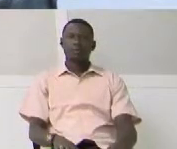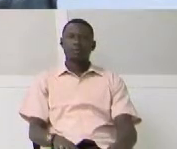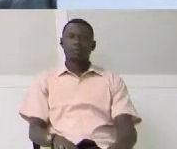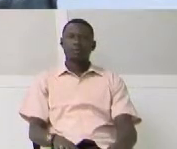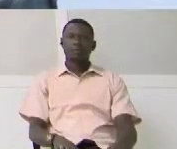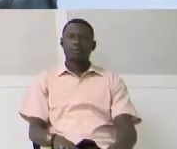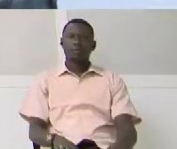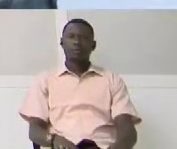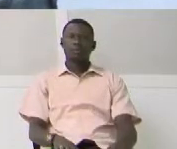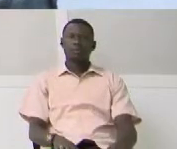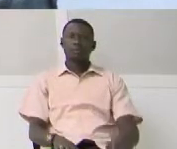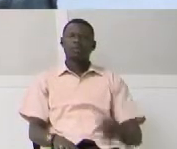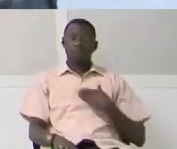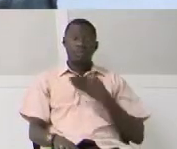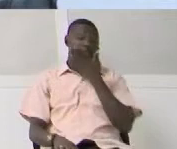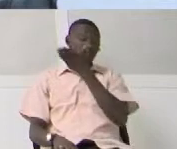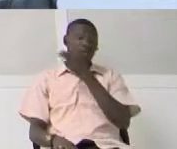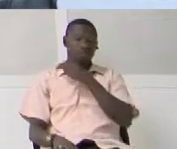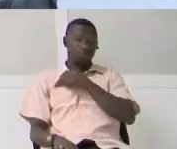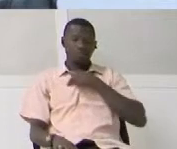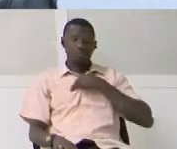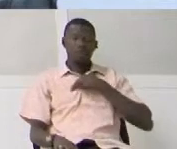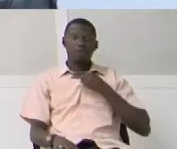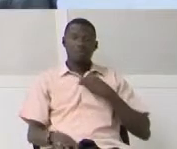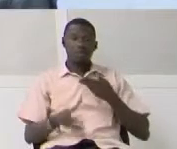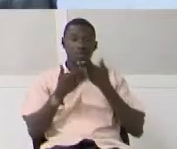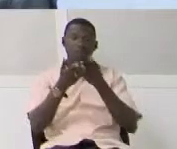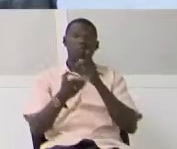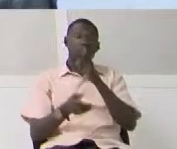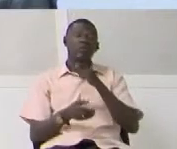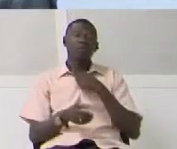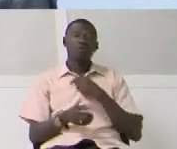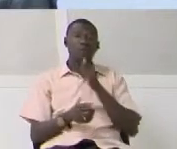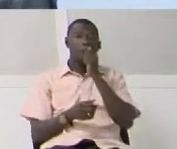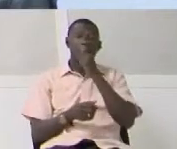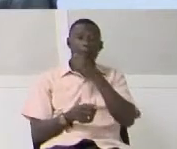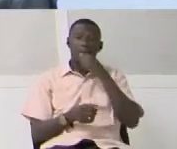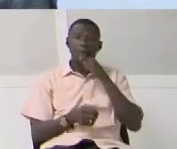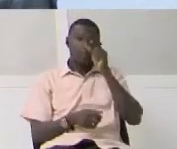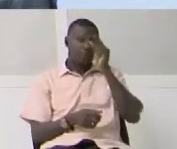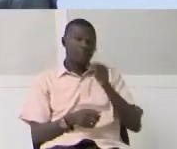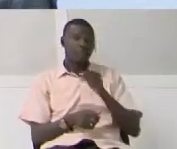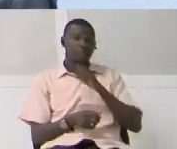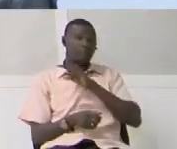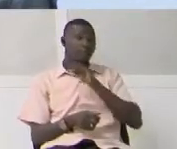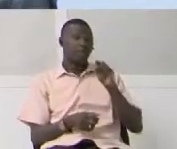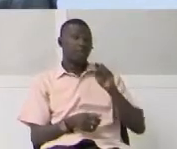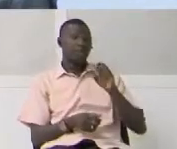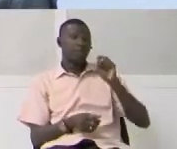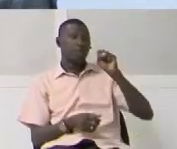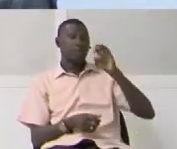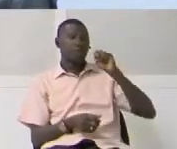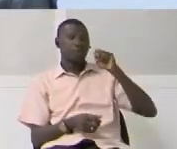people move. He's in Norway. I just gave one of your detectives, Senor, his contact, so that he could liaise with him.